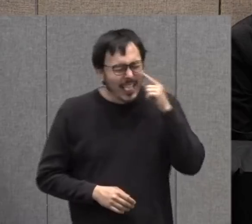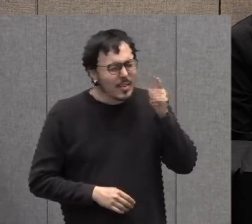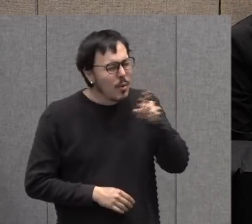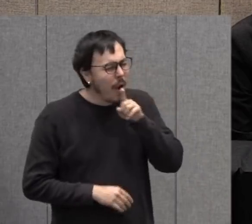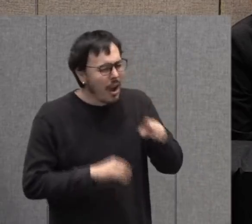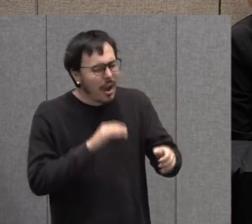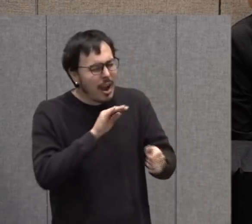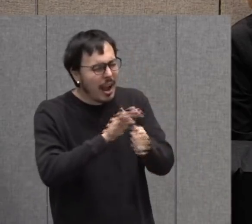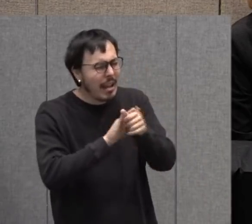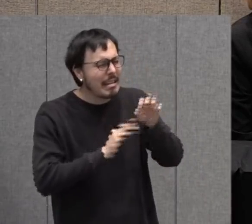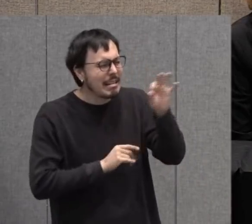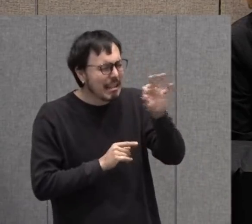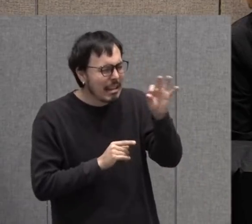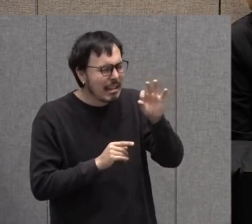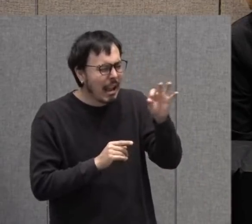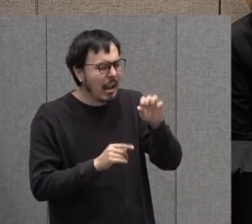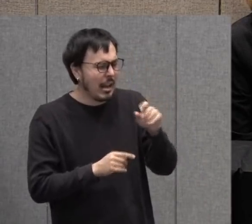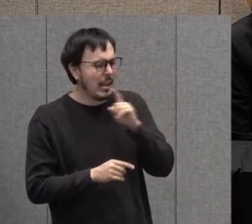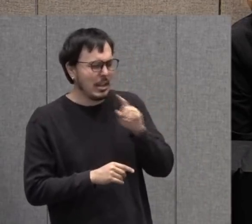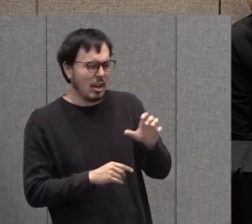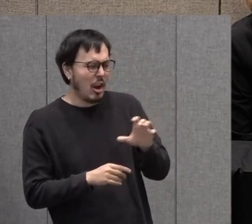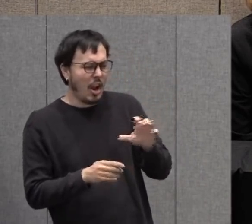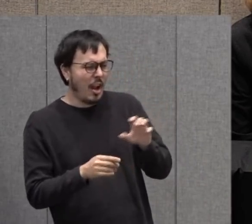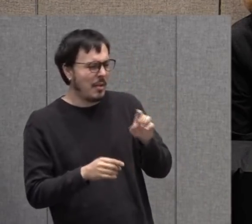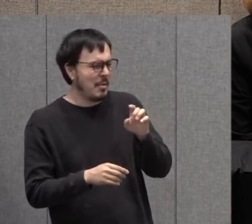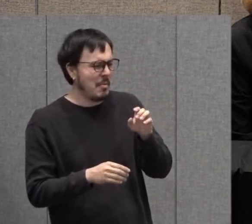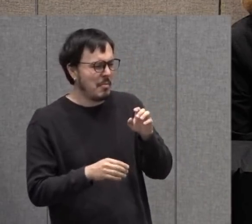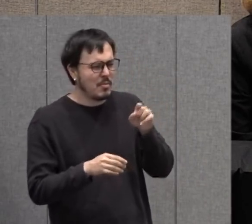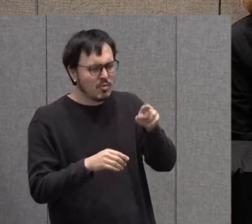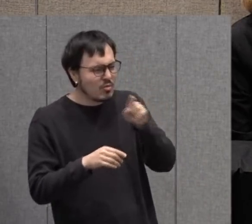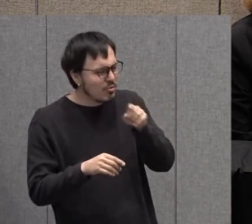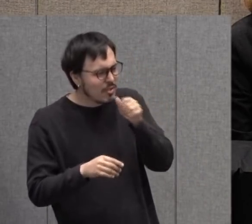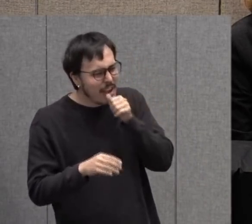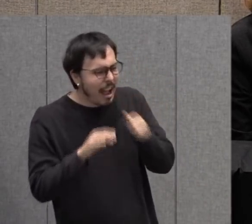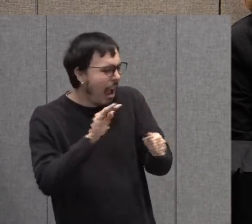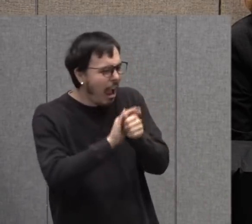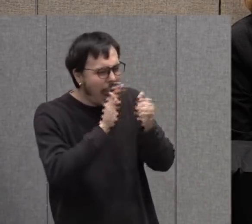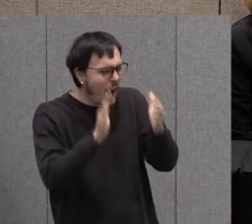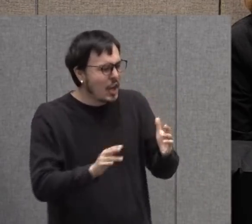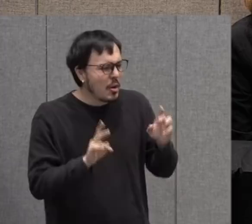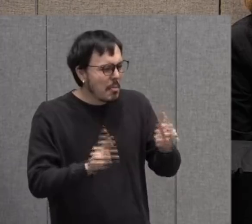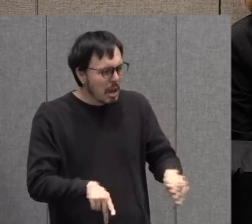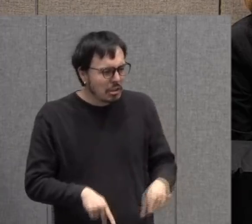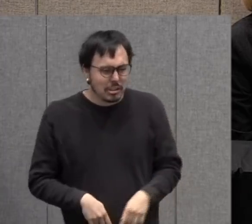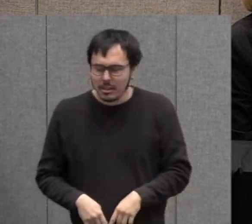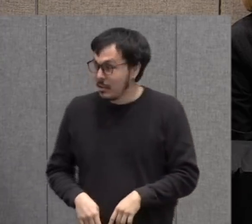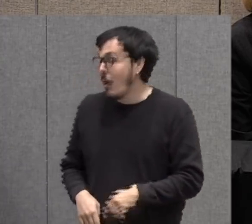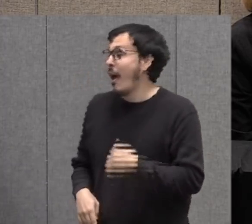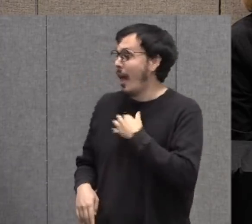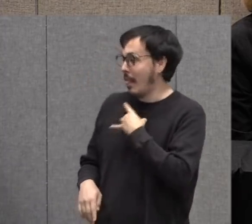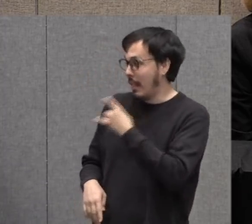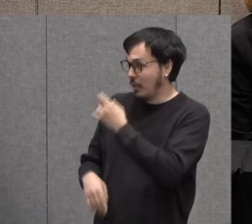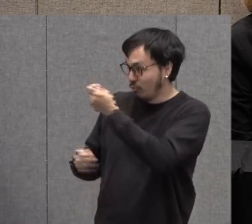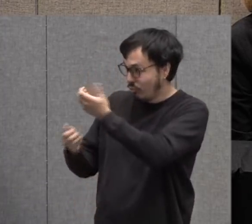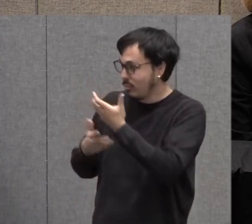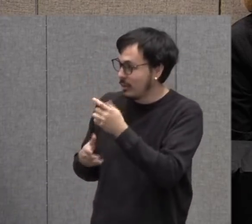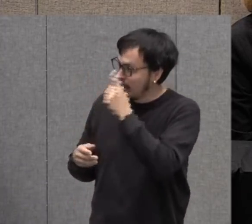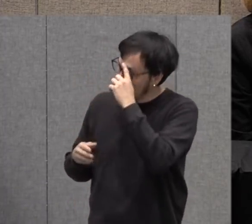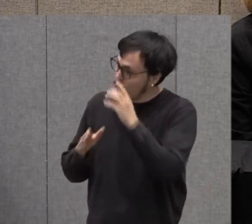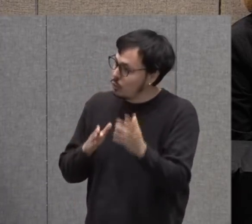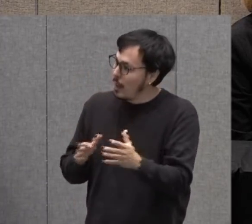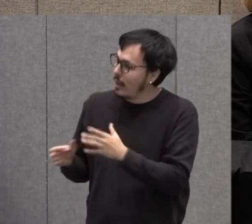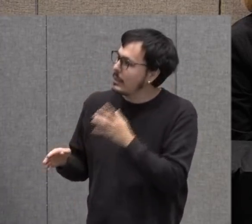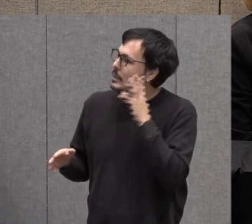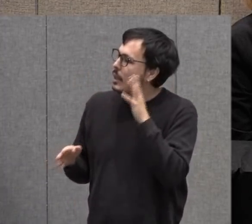9 cotton balls, you cotton ball hider. I know. Well, I like that you shared your strategy. Okay. It sounded like you